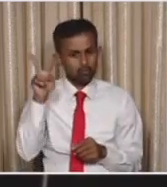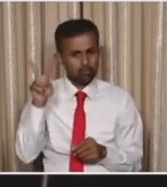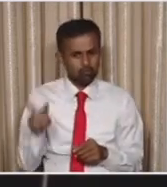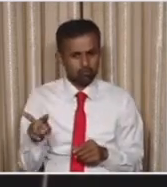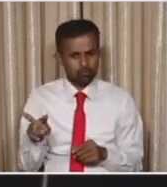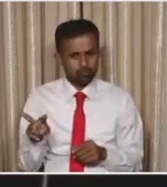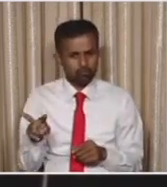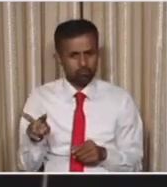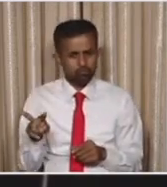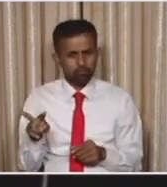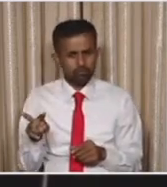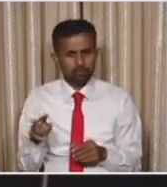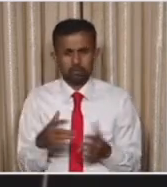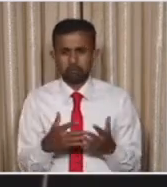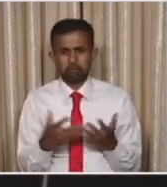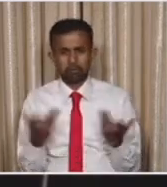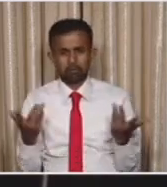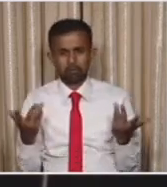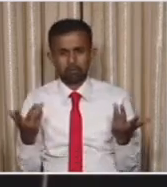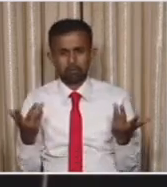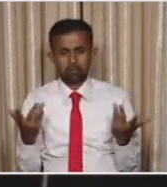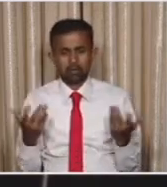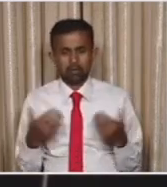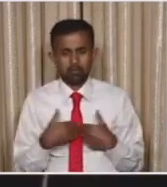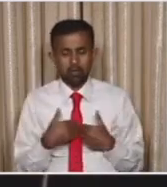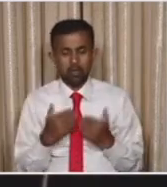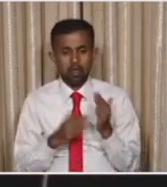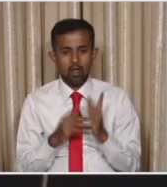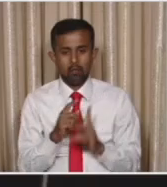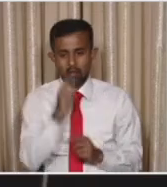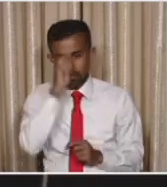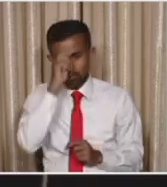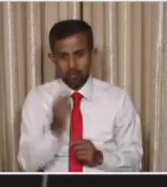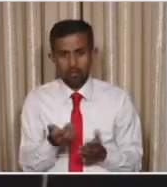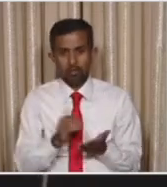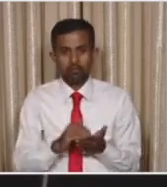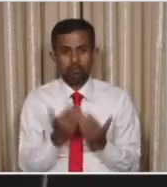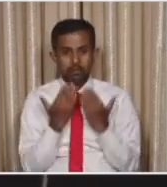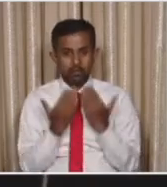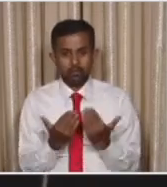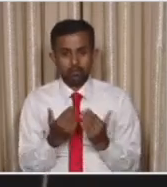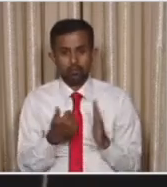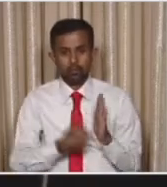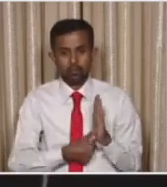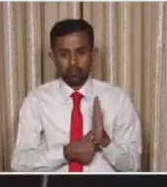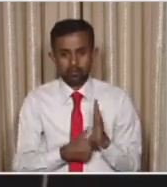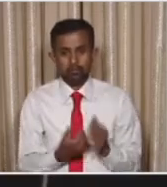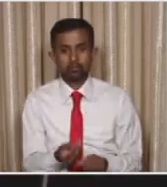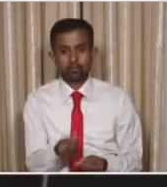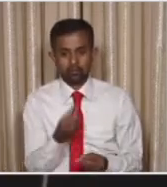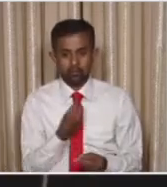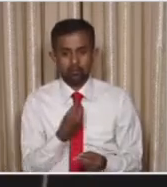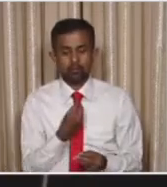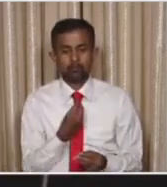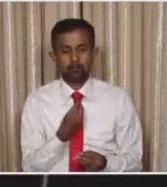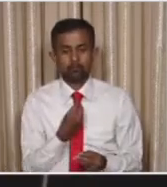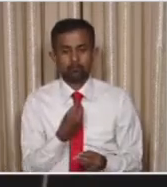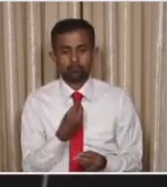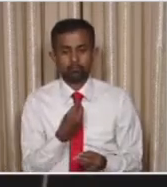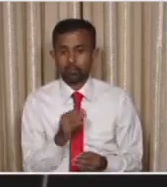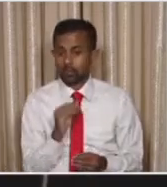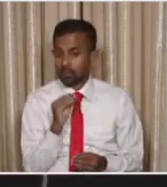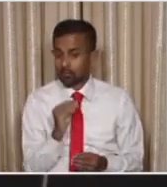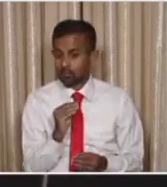this bill. But now, let us ask ourselves, how do we rebuild the trust between the